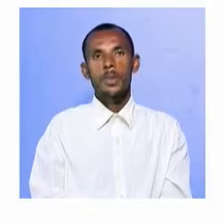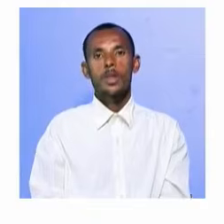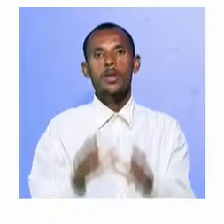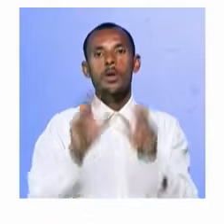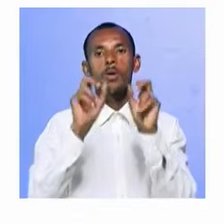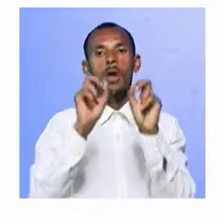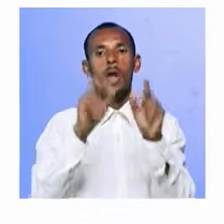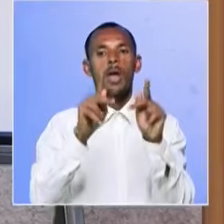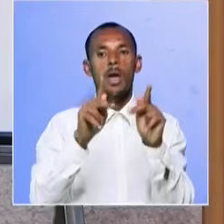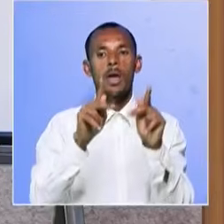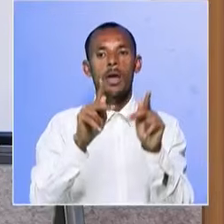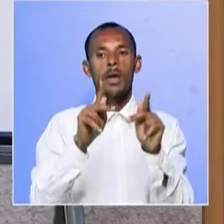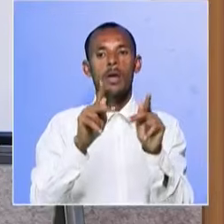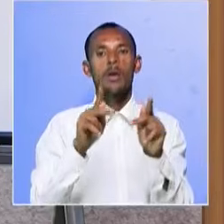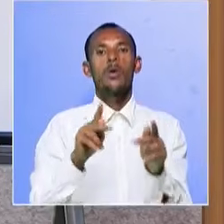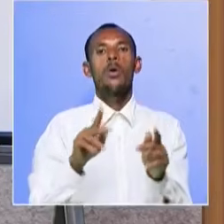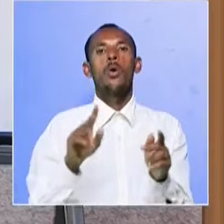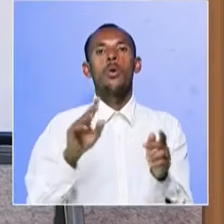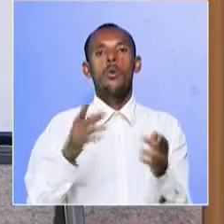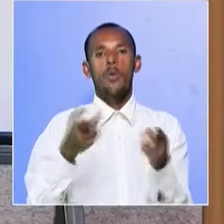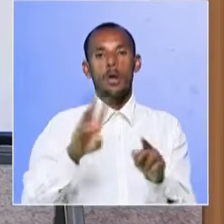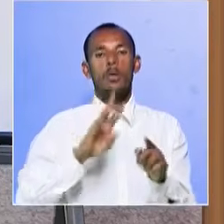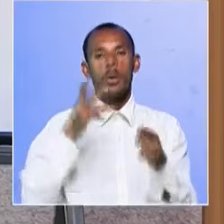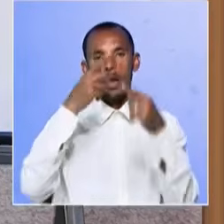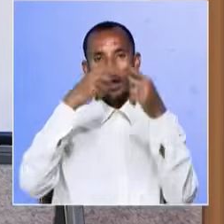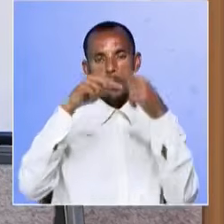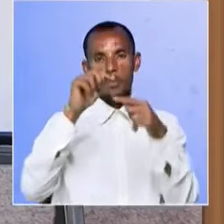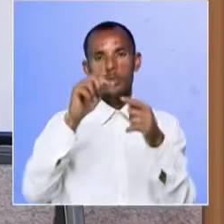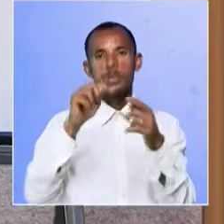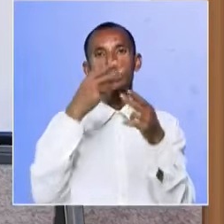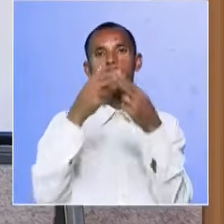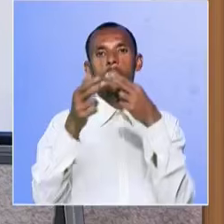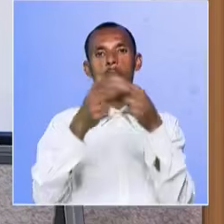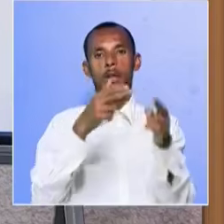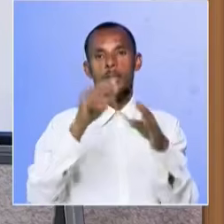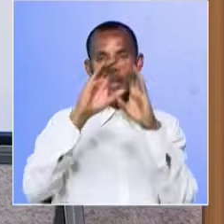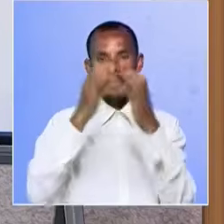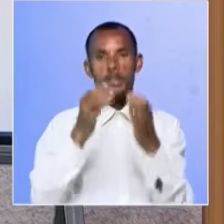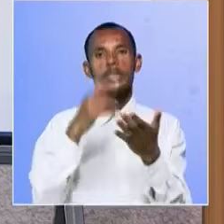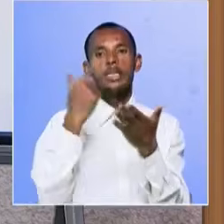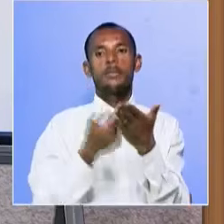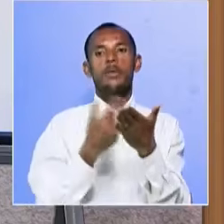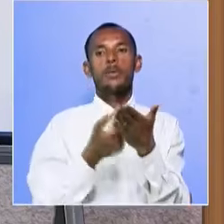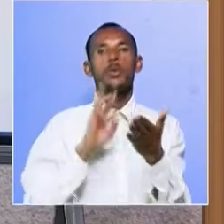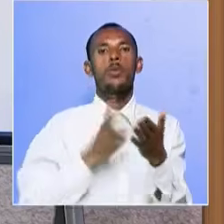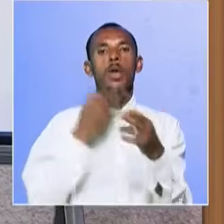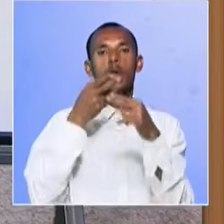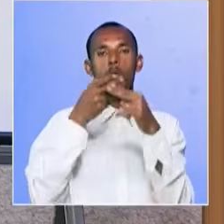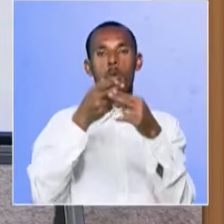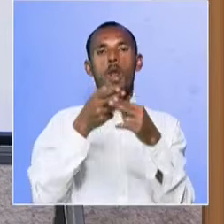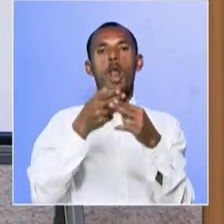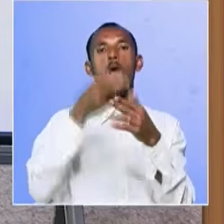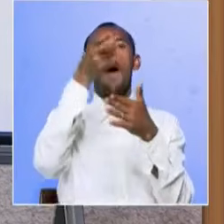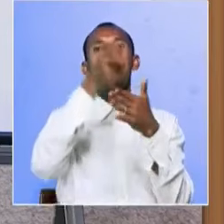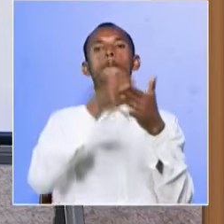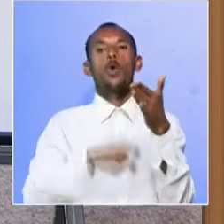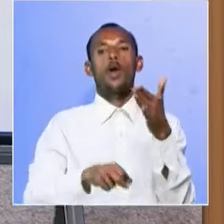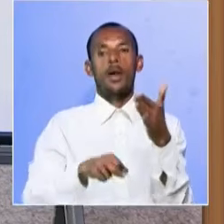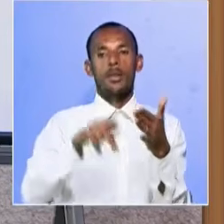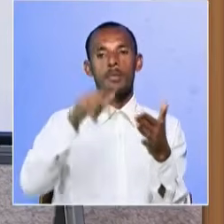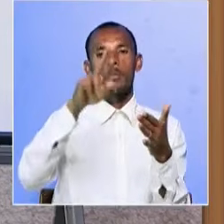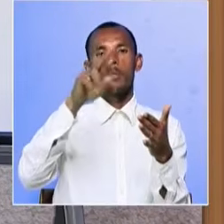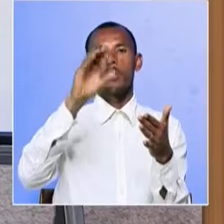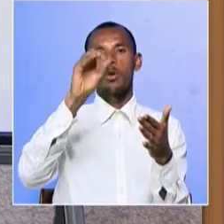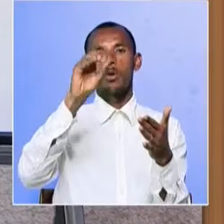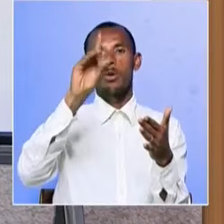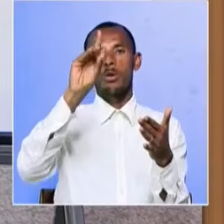Okay, when we come to the multiplication part, sometimes we call it product, okay? The product